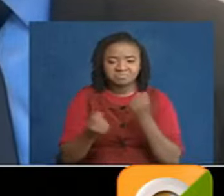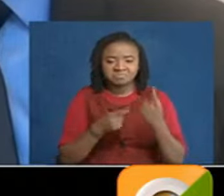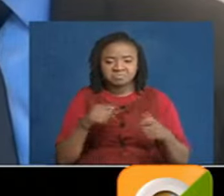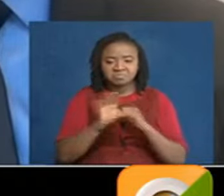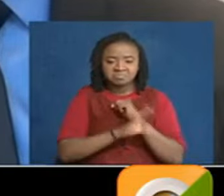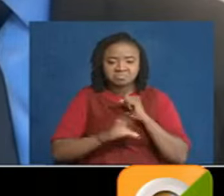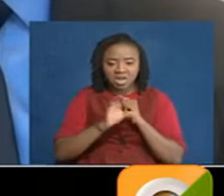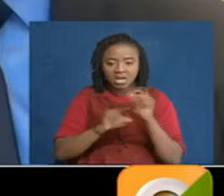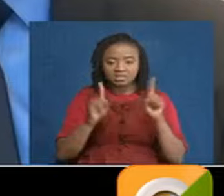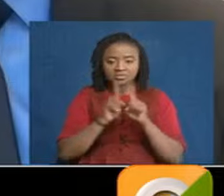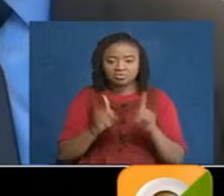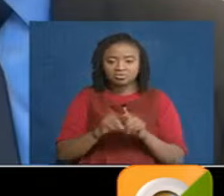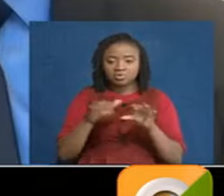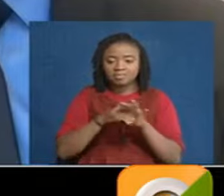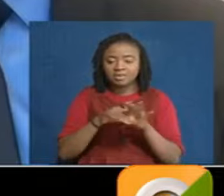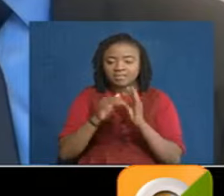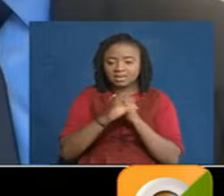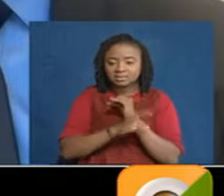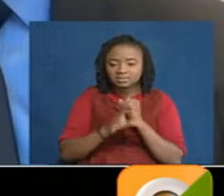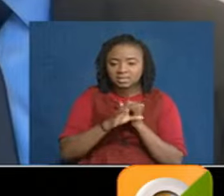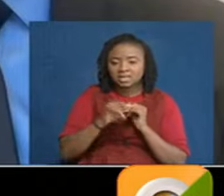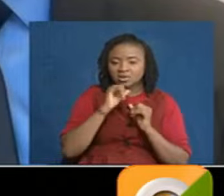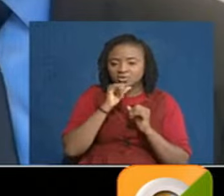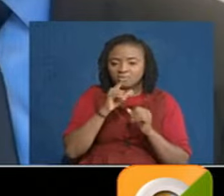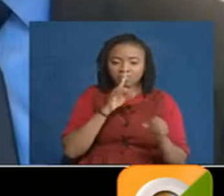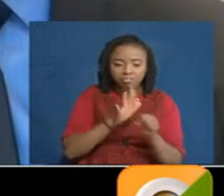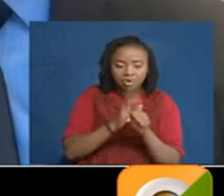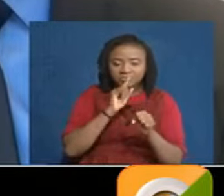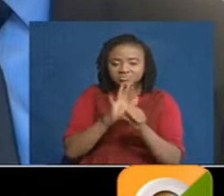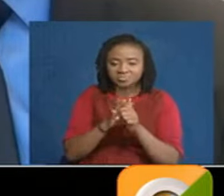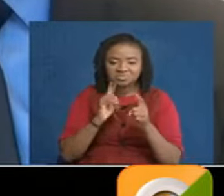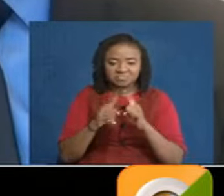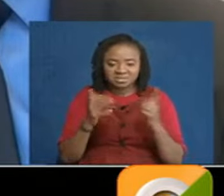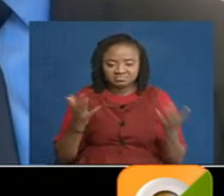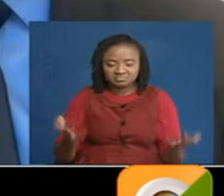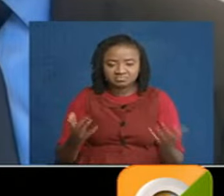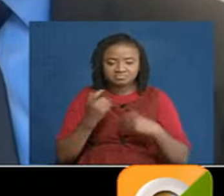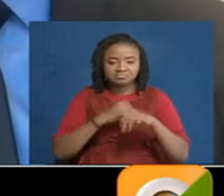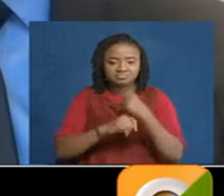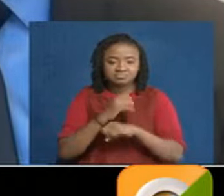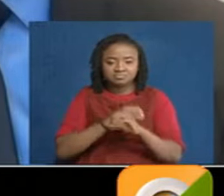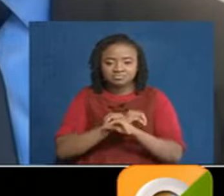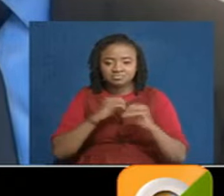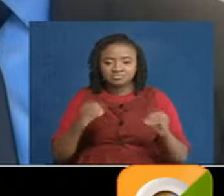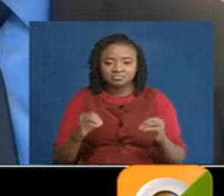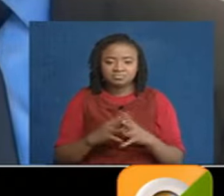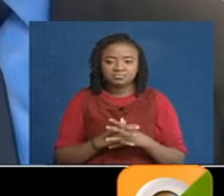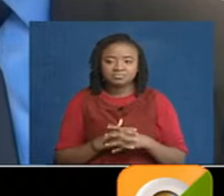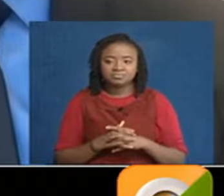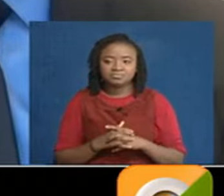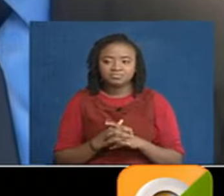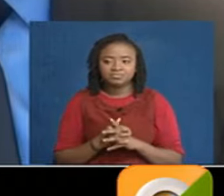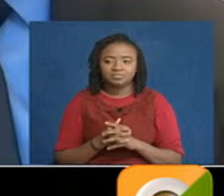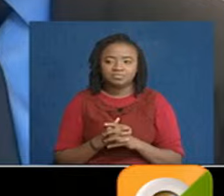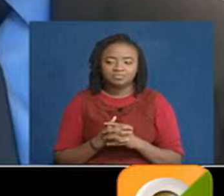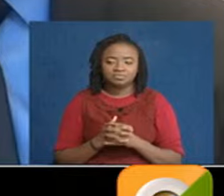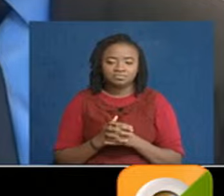member states have not met their obligations where climate change commitments are concerned.